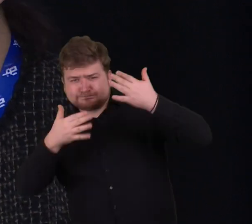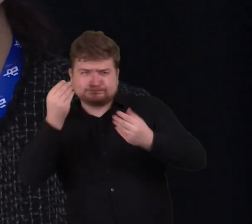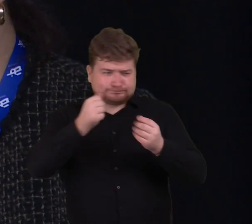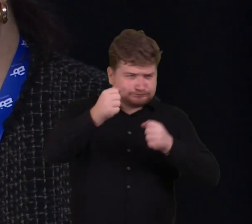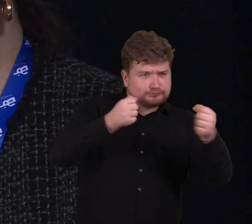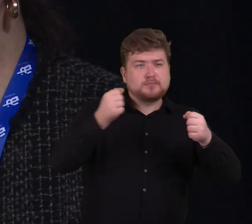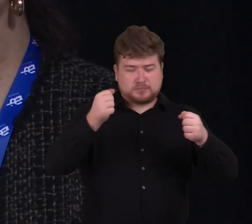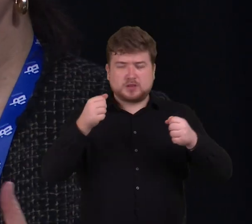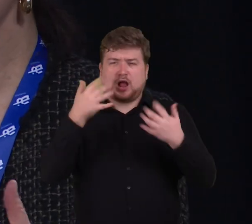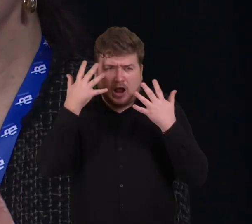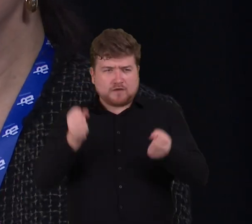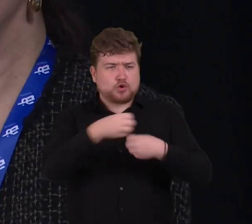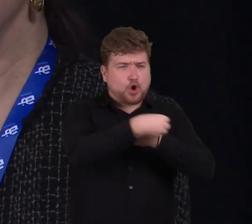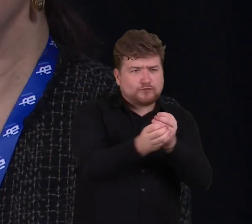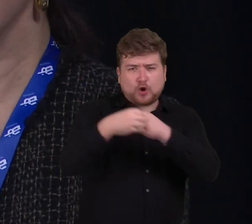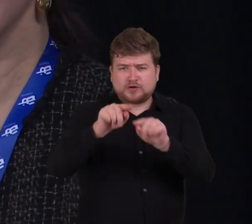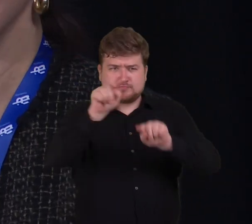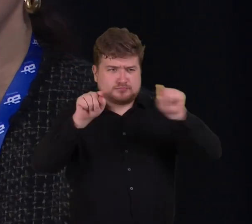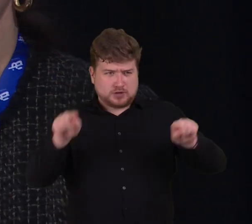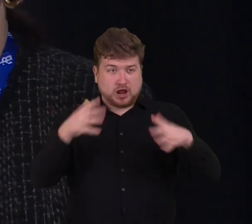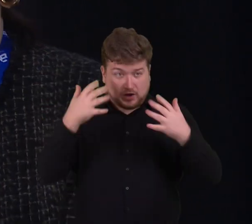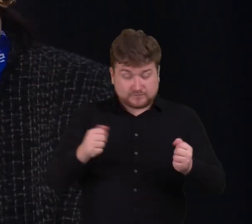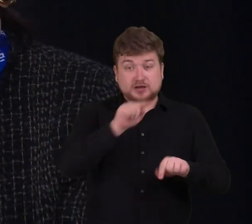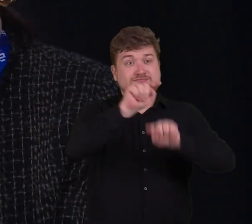the coordination, we